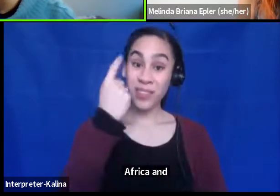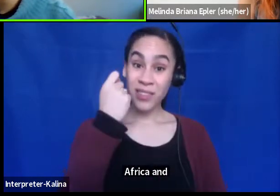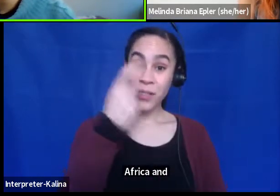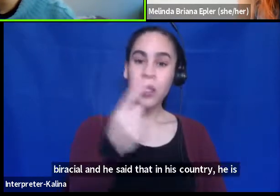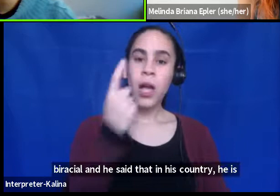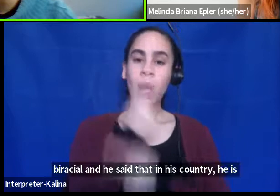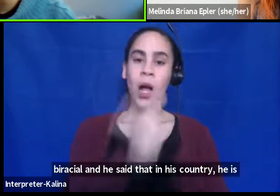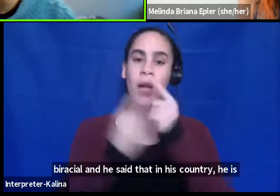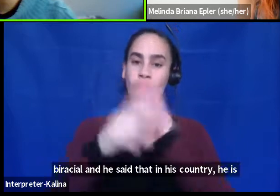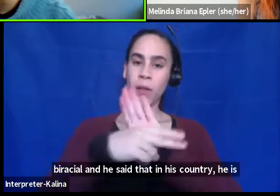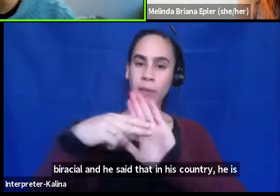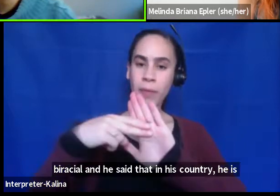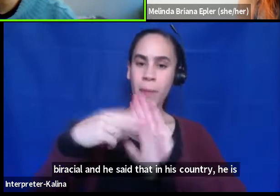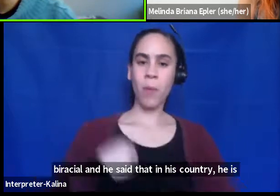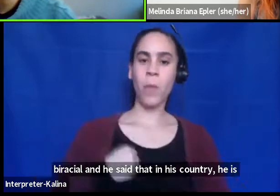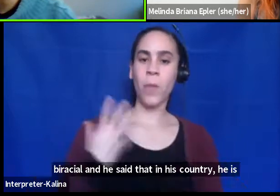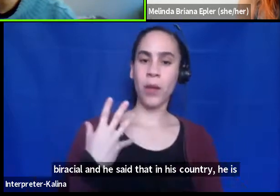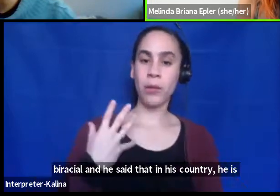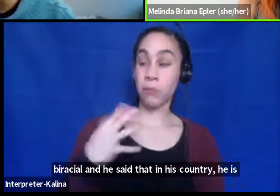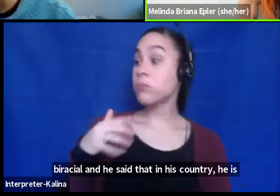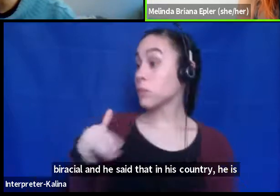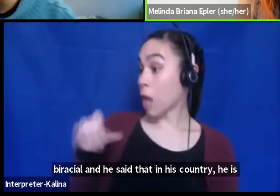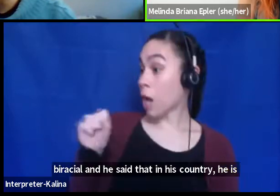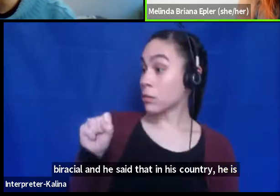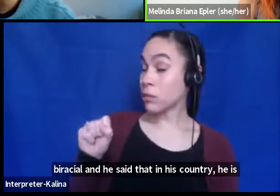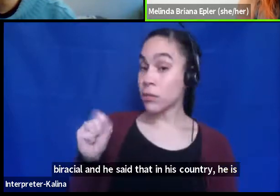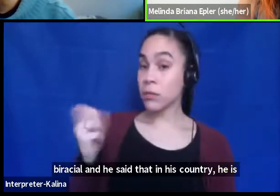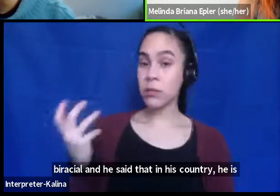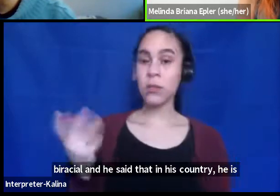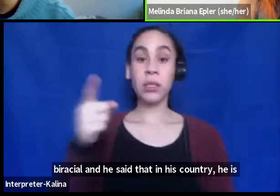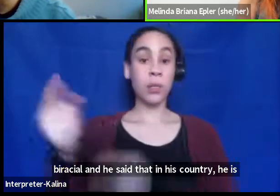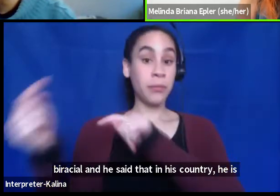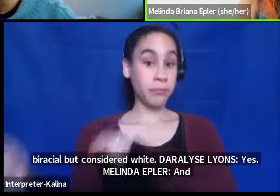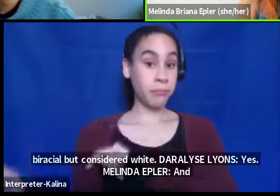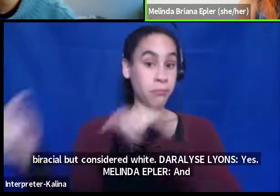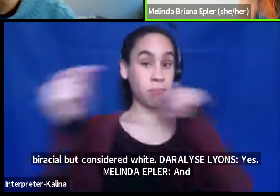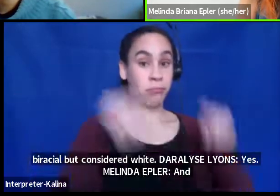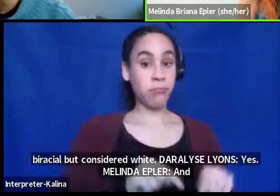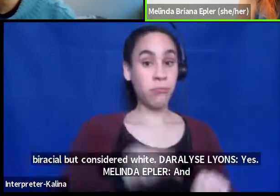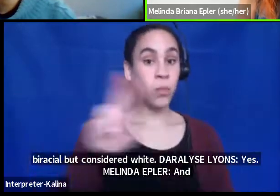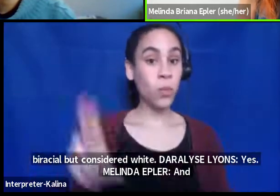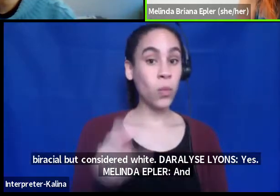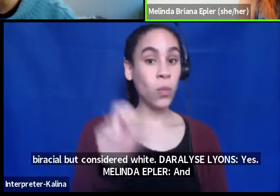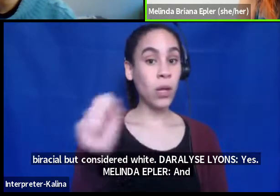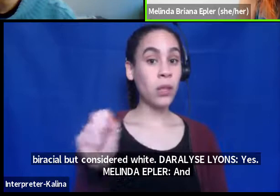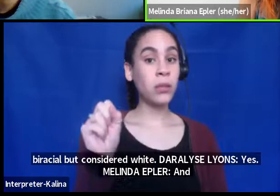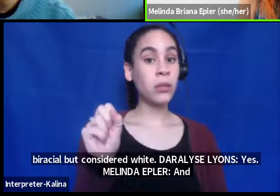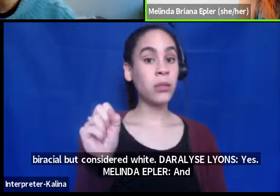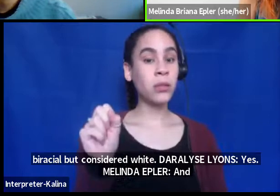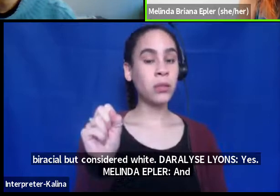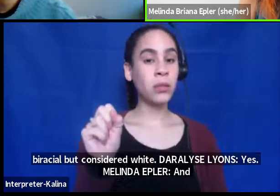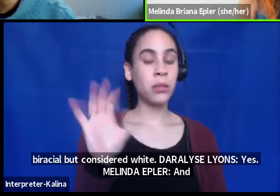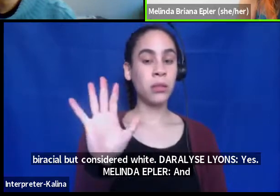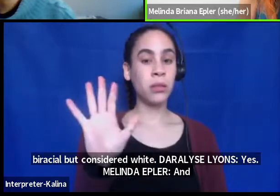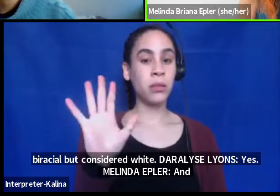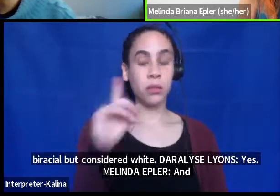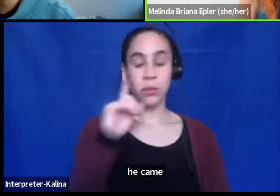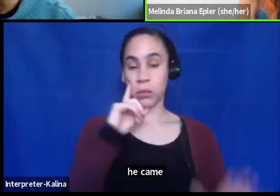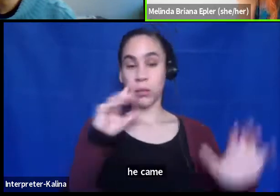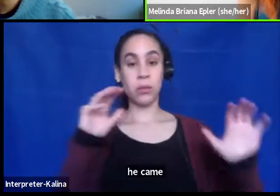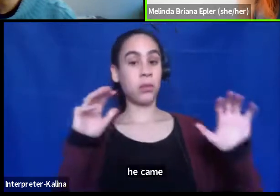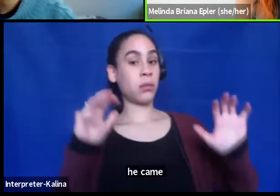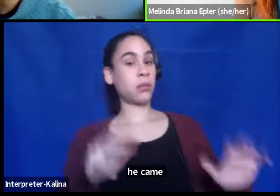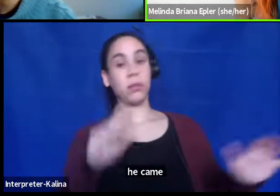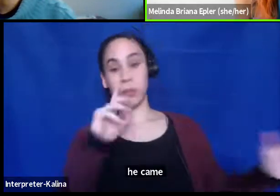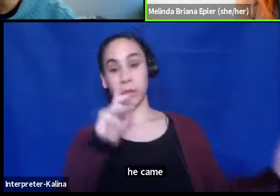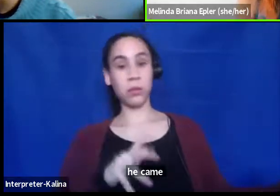Yes. And he came to the United States and was struck by the fact that everybody